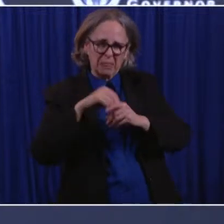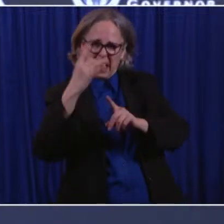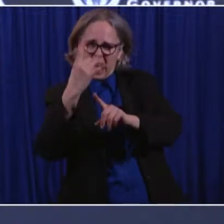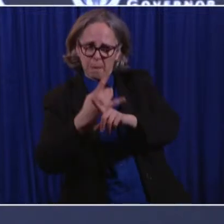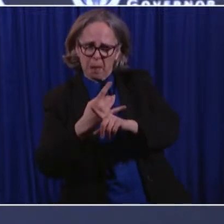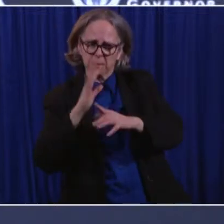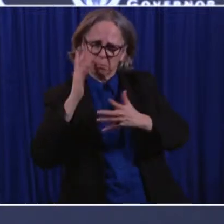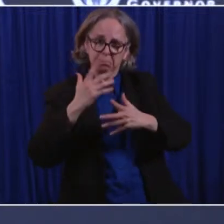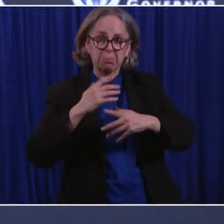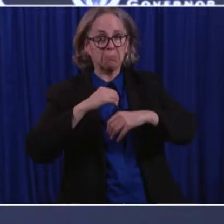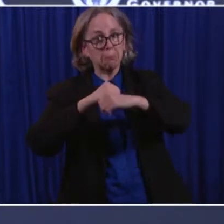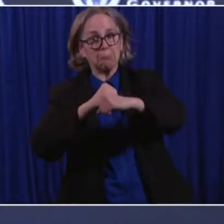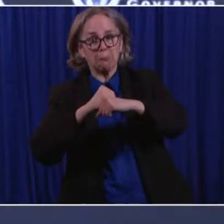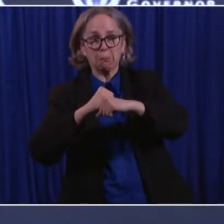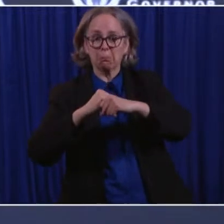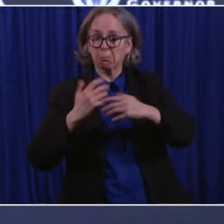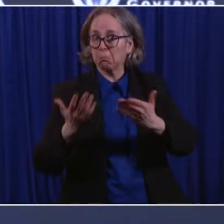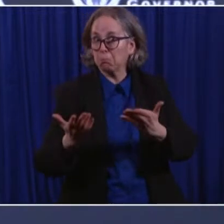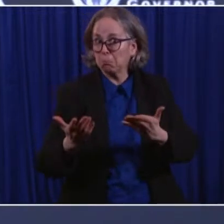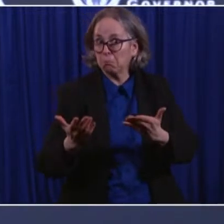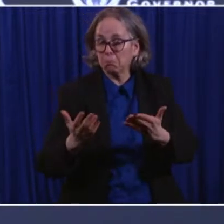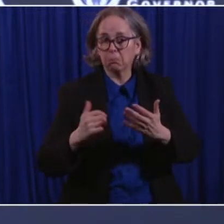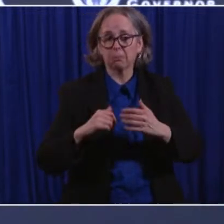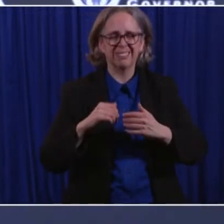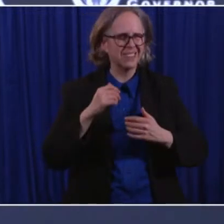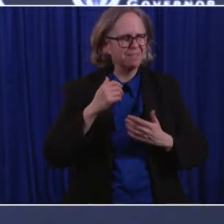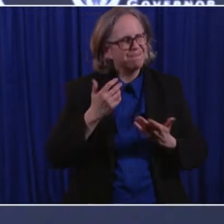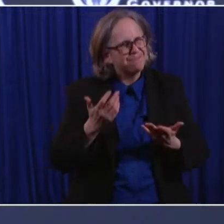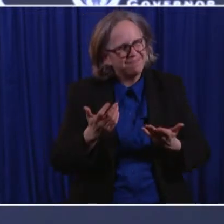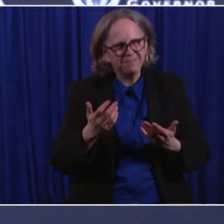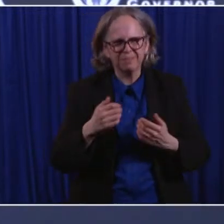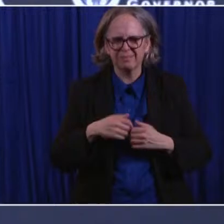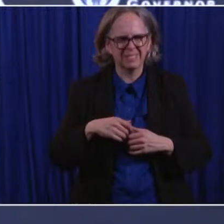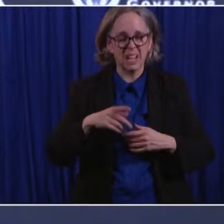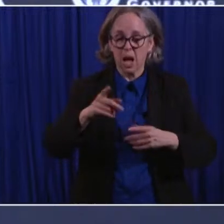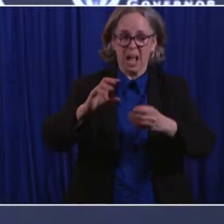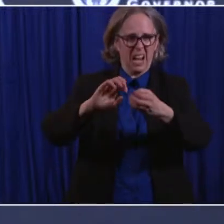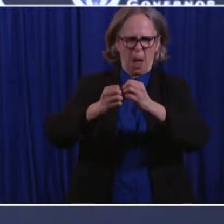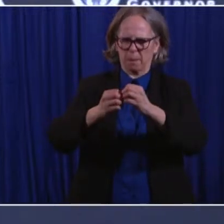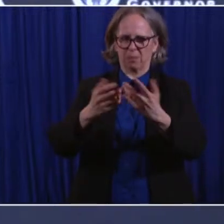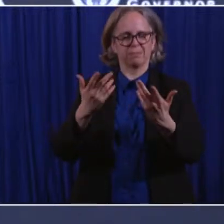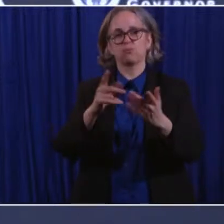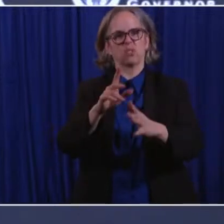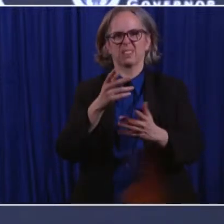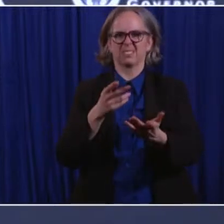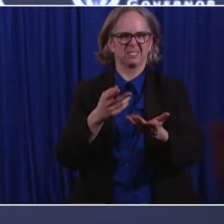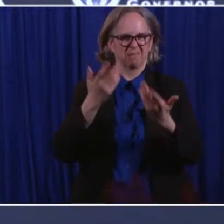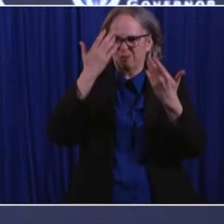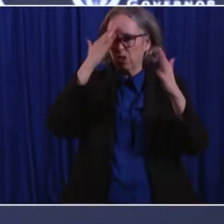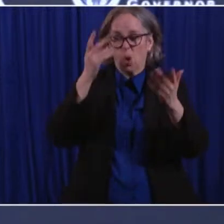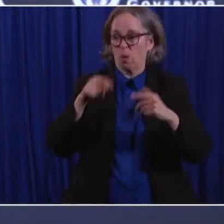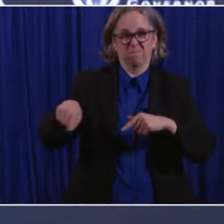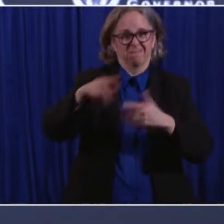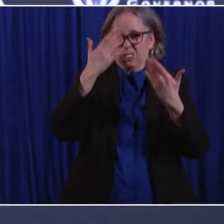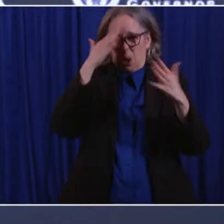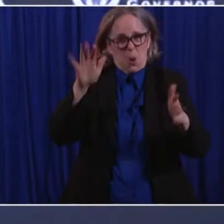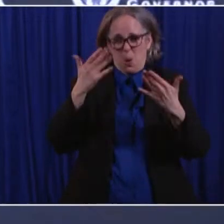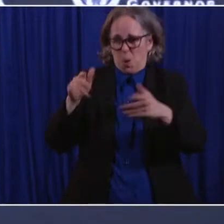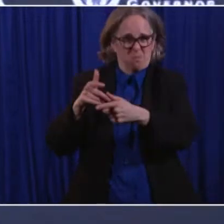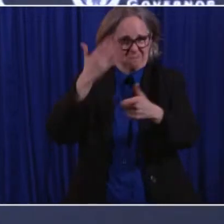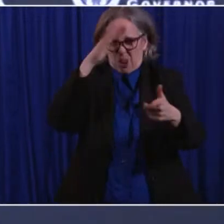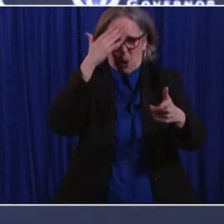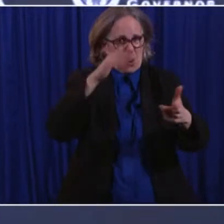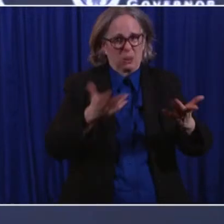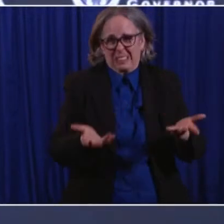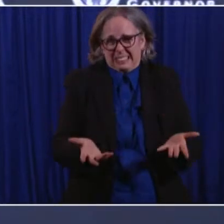Ohioans, who have, and again, I don't know the number. No one knows the number, but maybe 20 to 30% of Ohioans have actually already